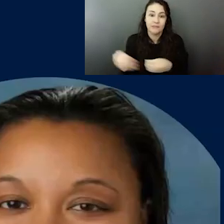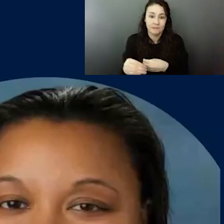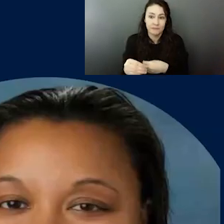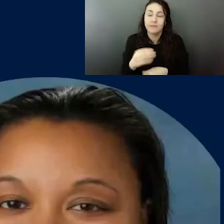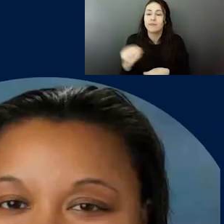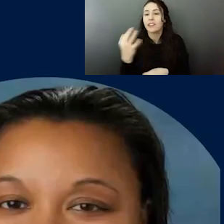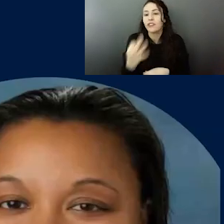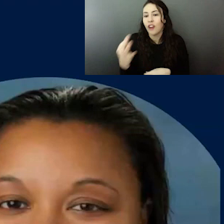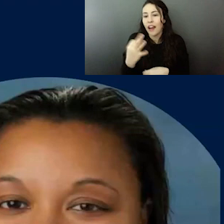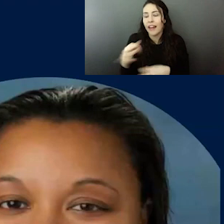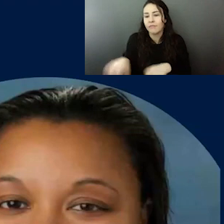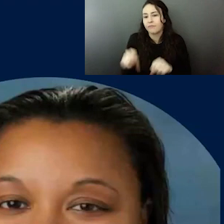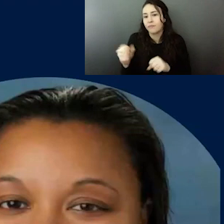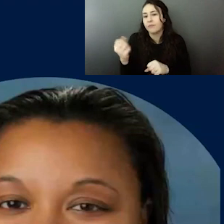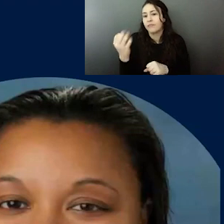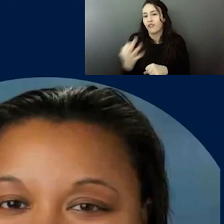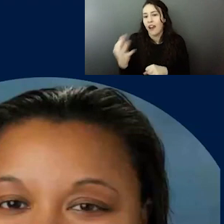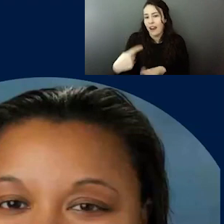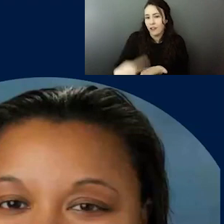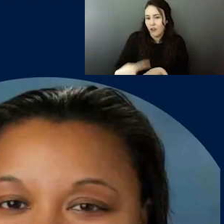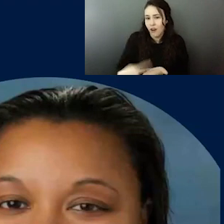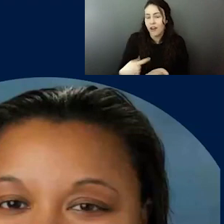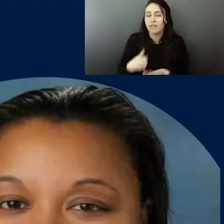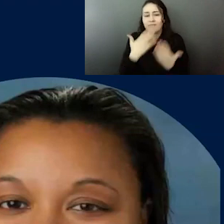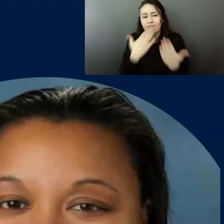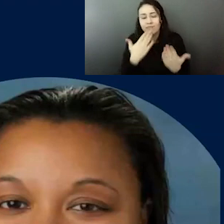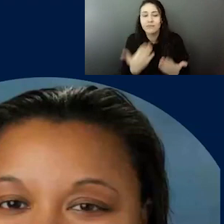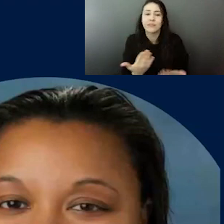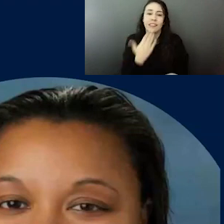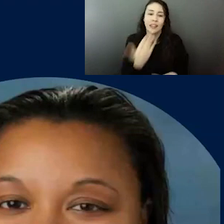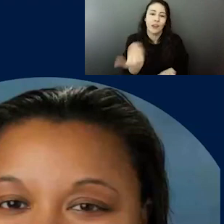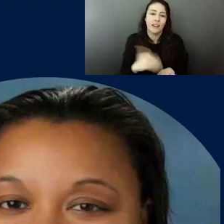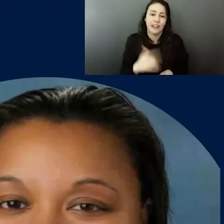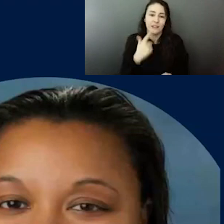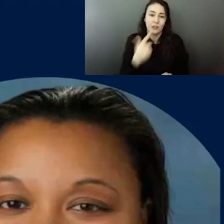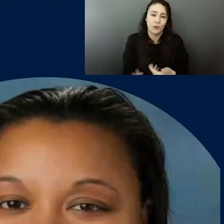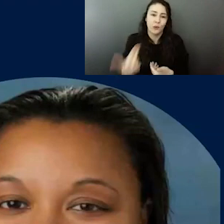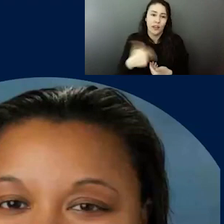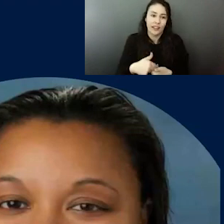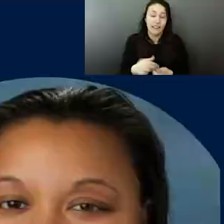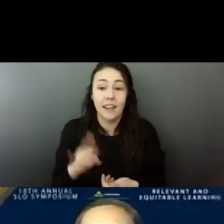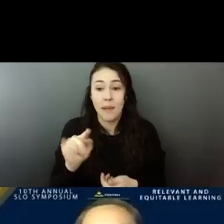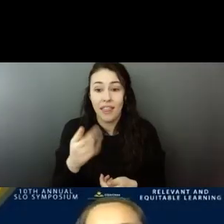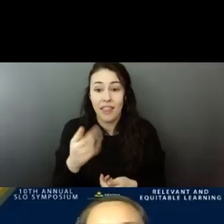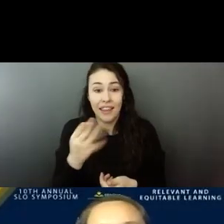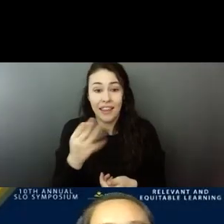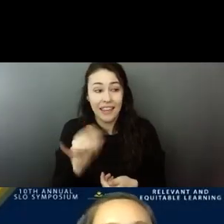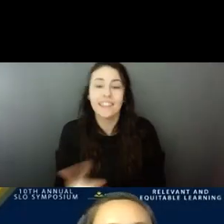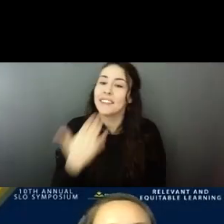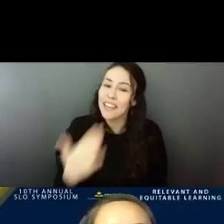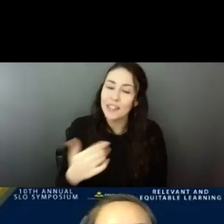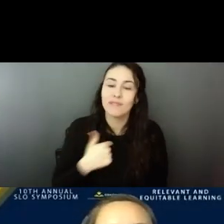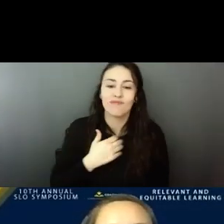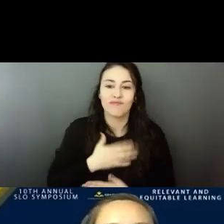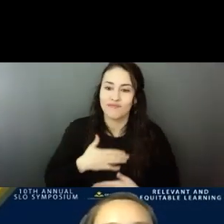We cannot be more grateful. Thank you very much for joining us again. Bethany? Thank you. So I have the pleasure of introducing